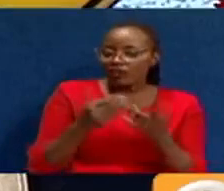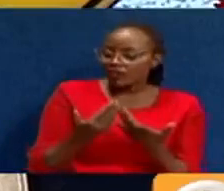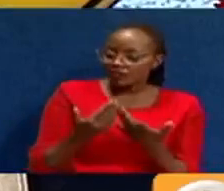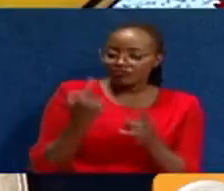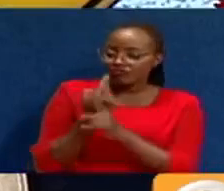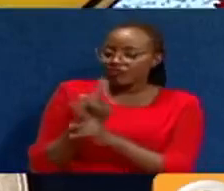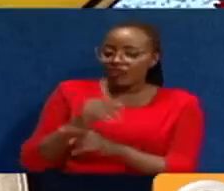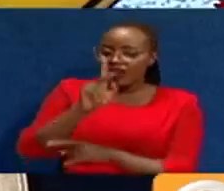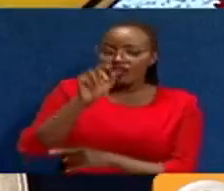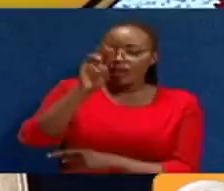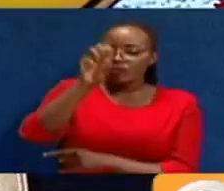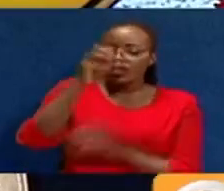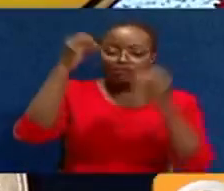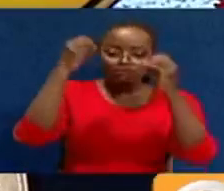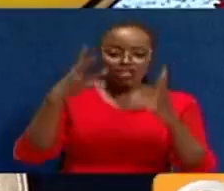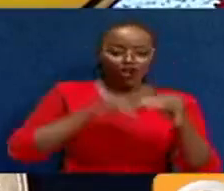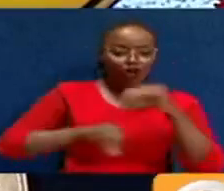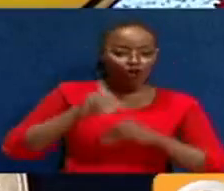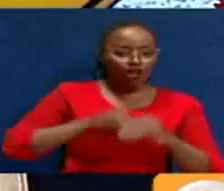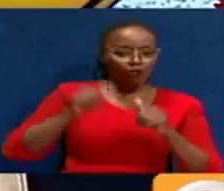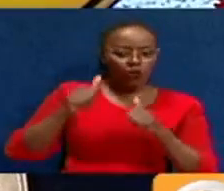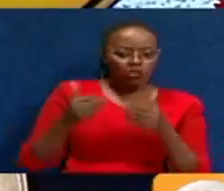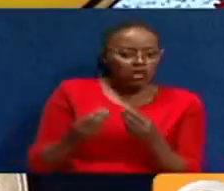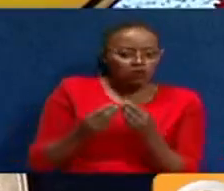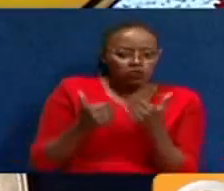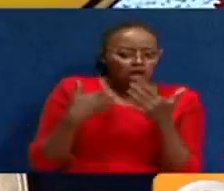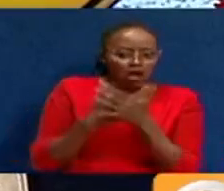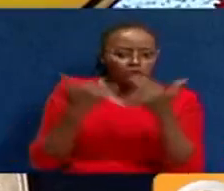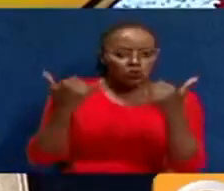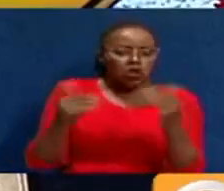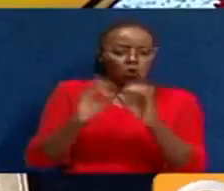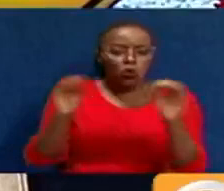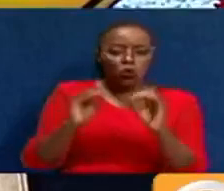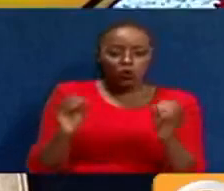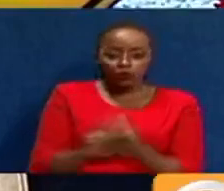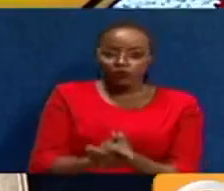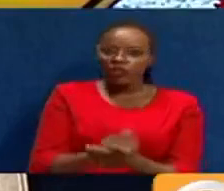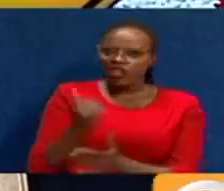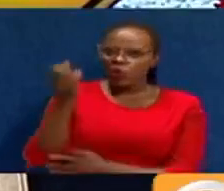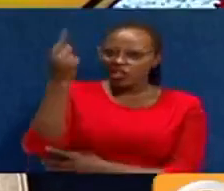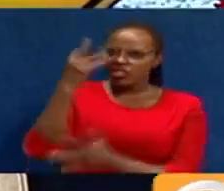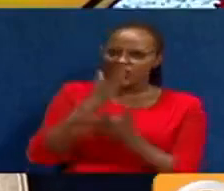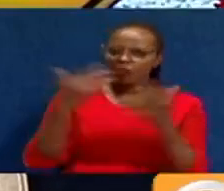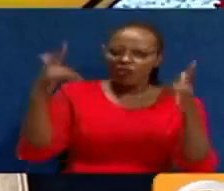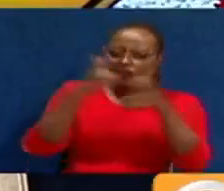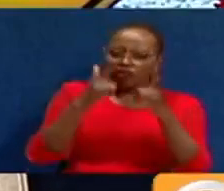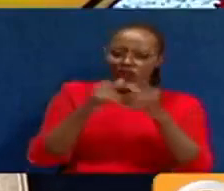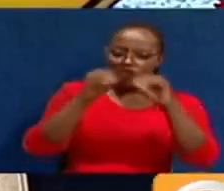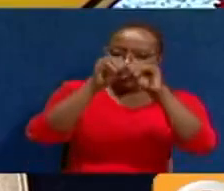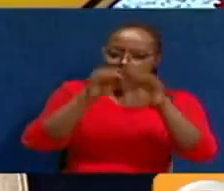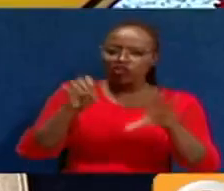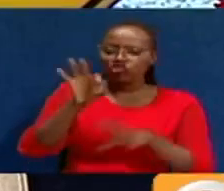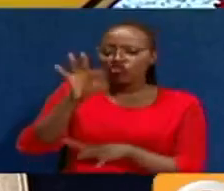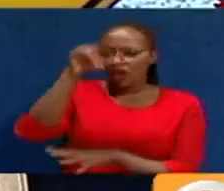scandal, the Kemsa scandal, many of which remain unresolved to date. We've started to understand some gaps in the devolution of